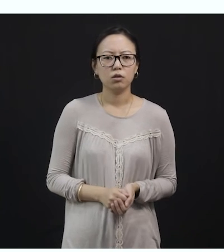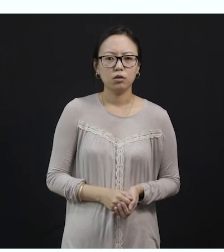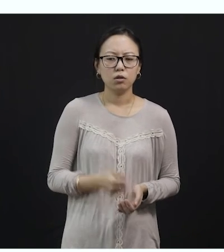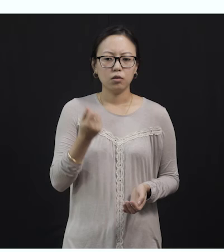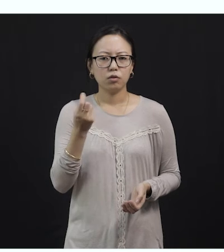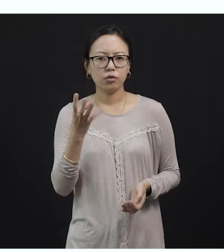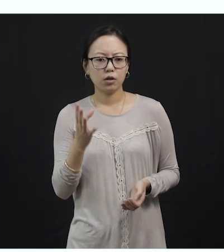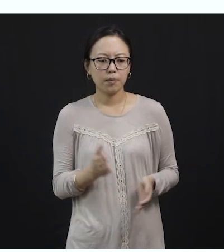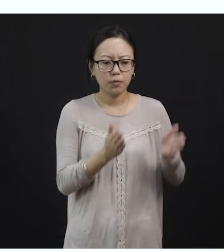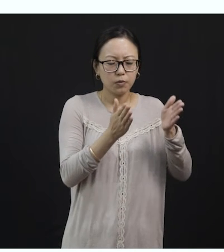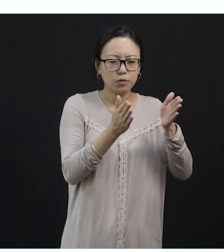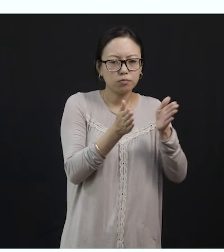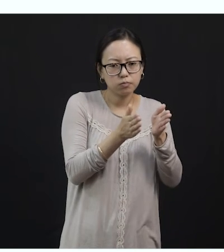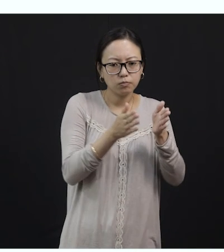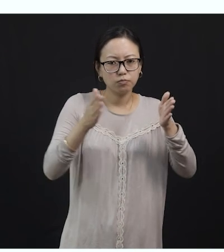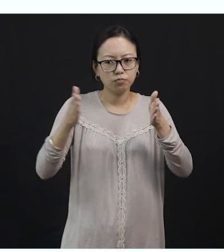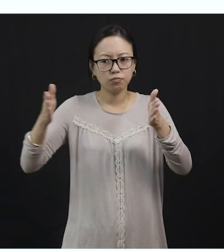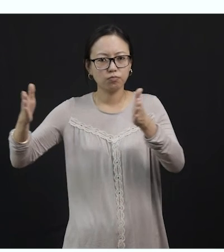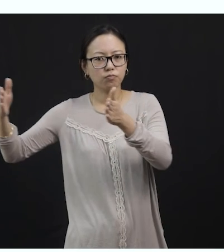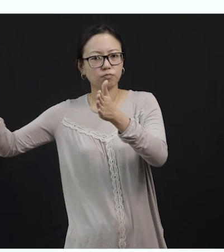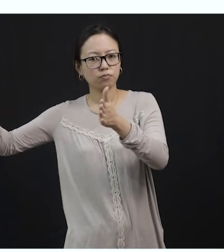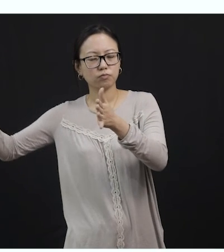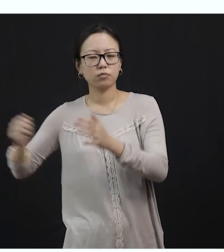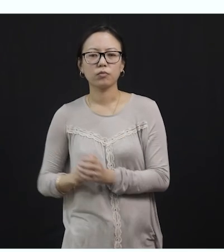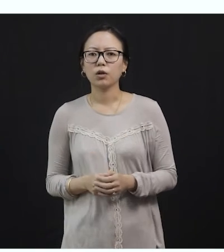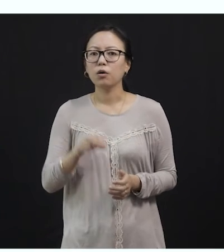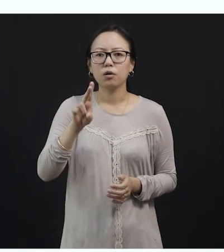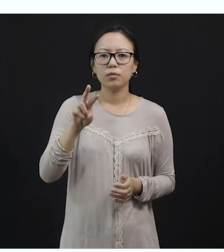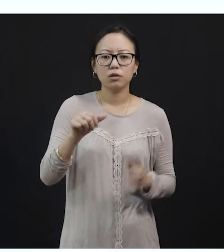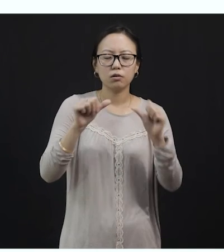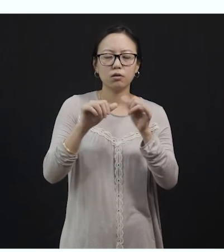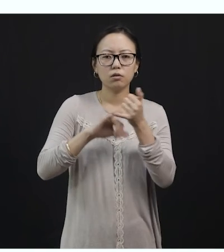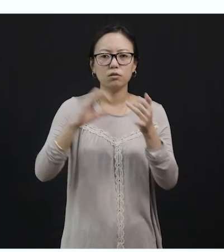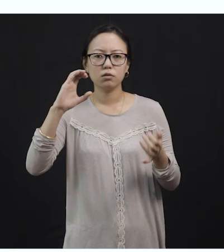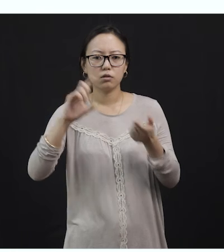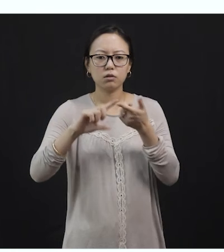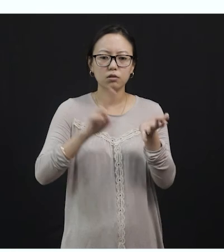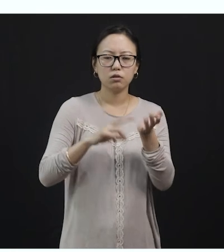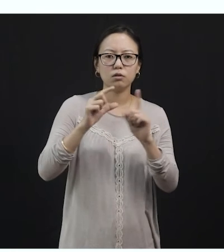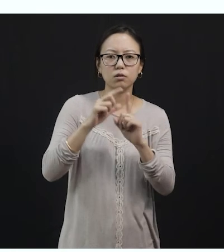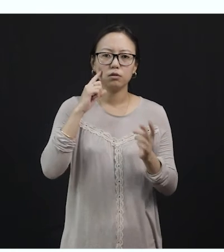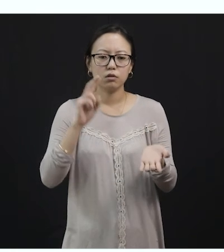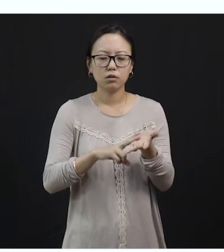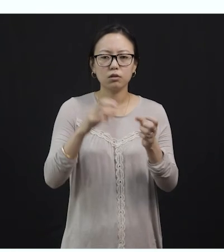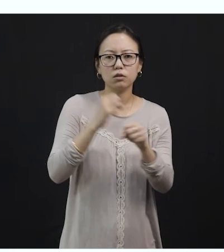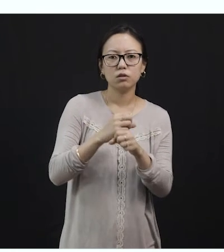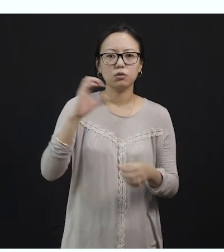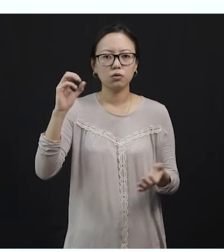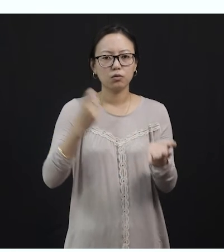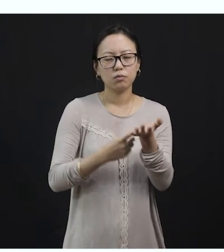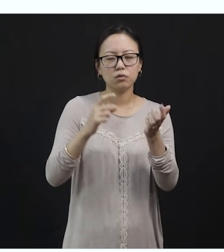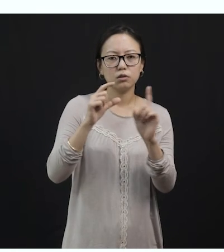means ascending order. We have already learned about it. Let's look at these numbers here. 48,